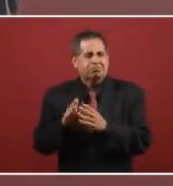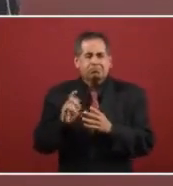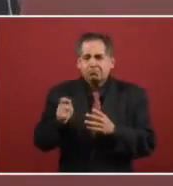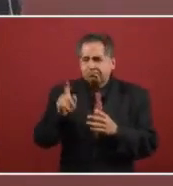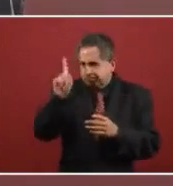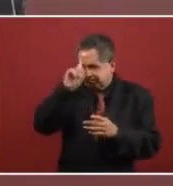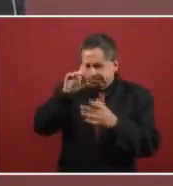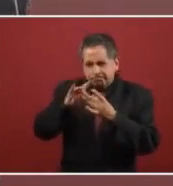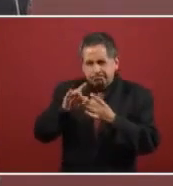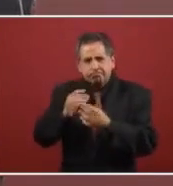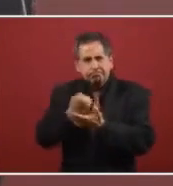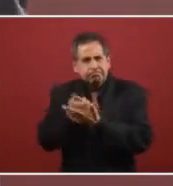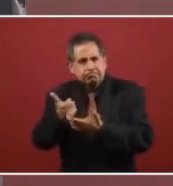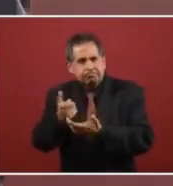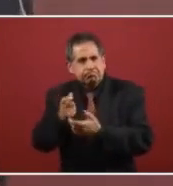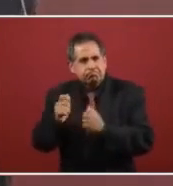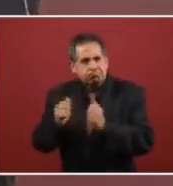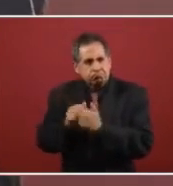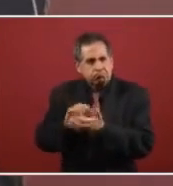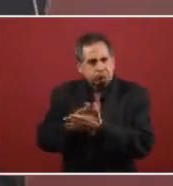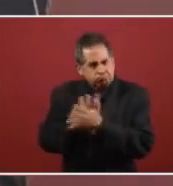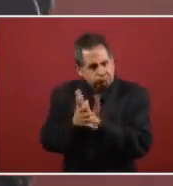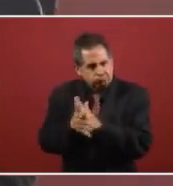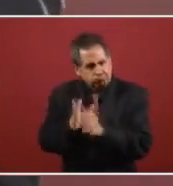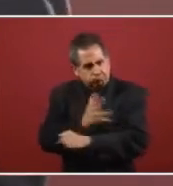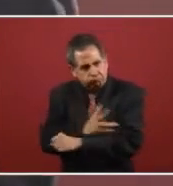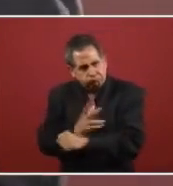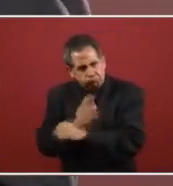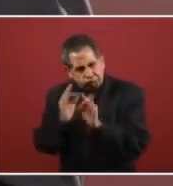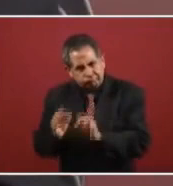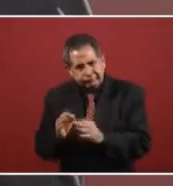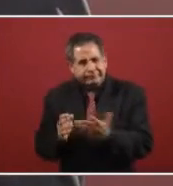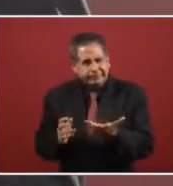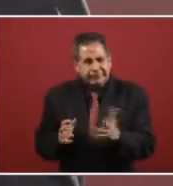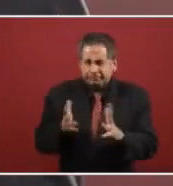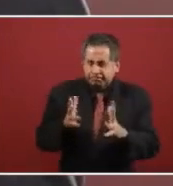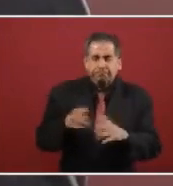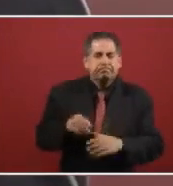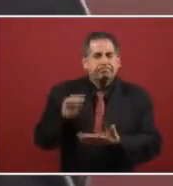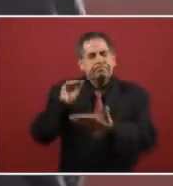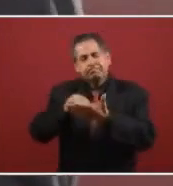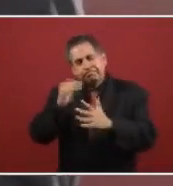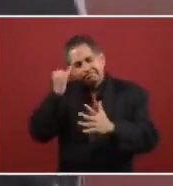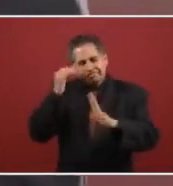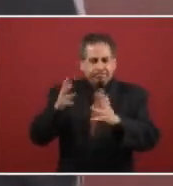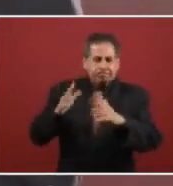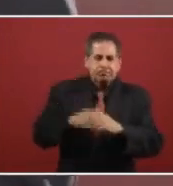laborization of economy, something like that.